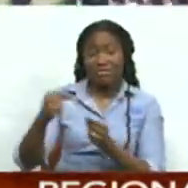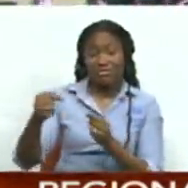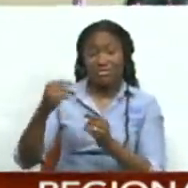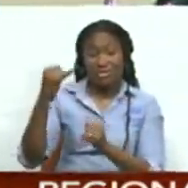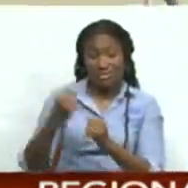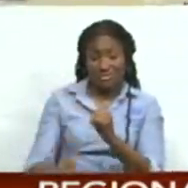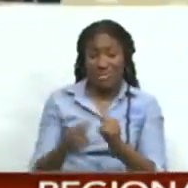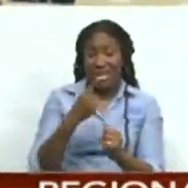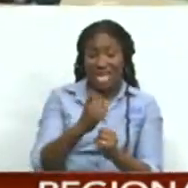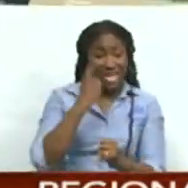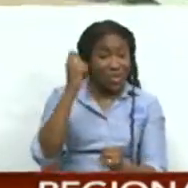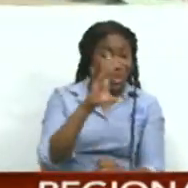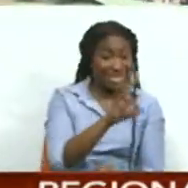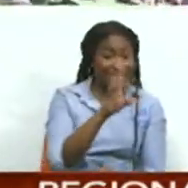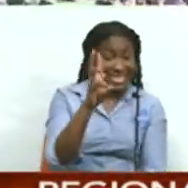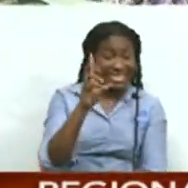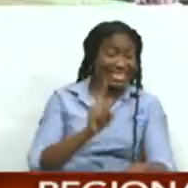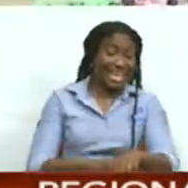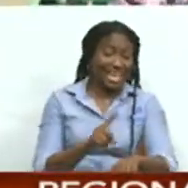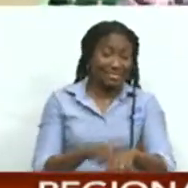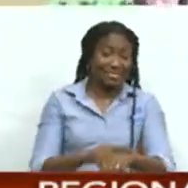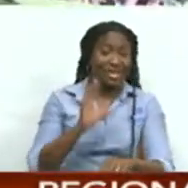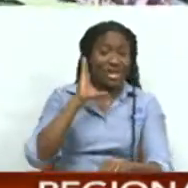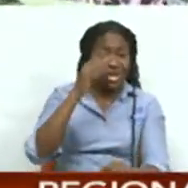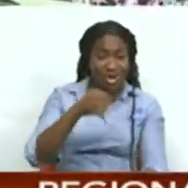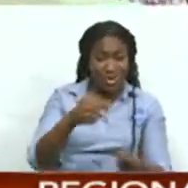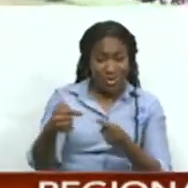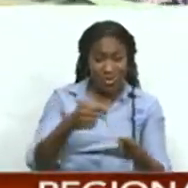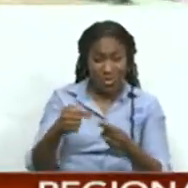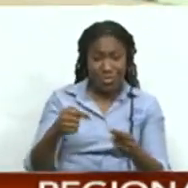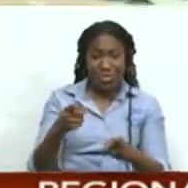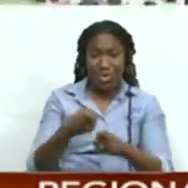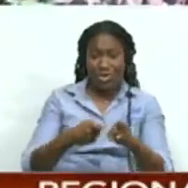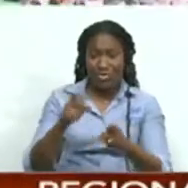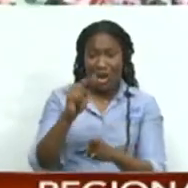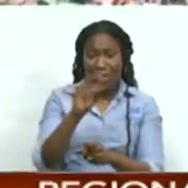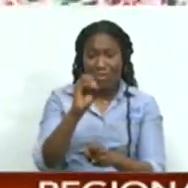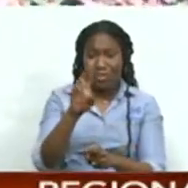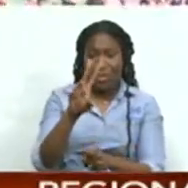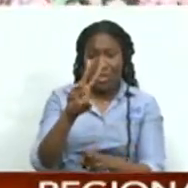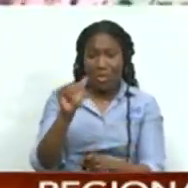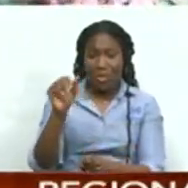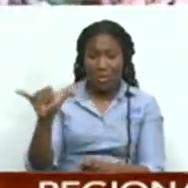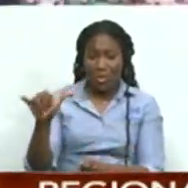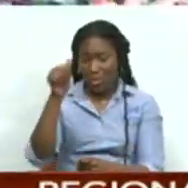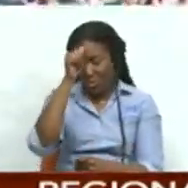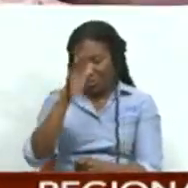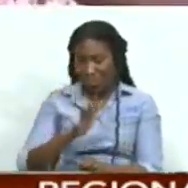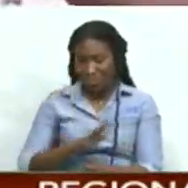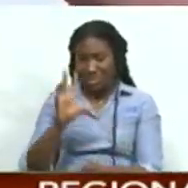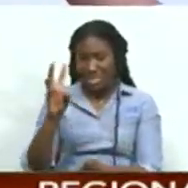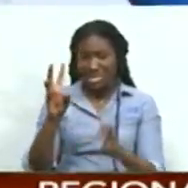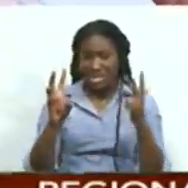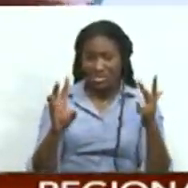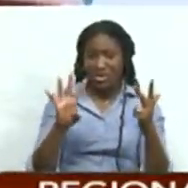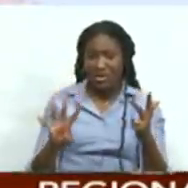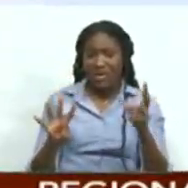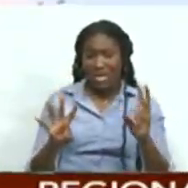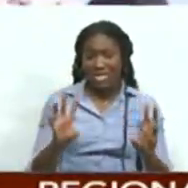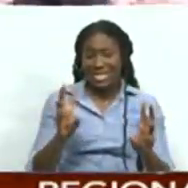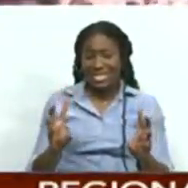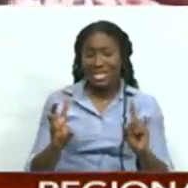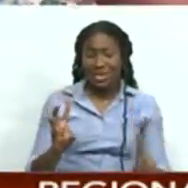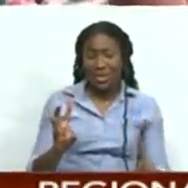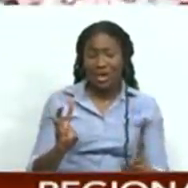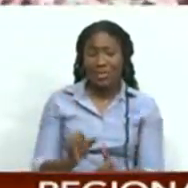76. Djokovic will play Casper Ruud after the Norwegian 8-seed beat Frenchman Hugo Humbert 6-3, 4-6, 6-1.